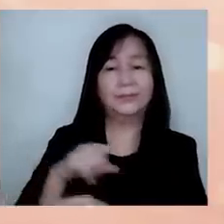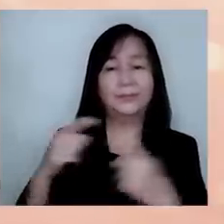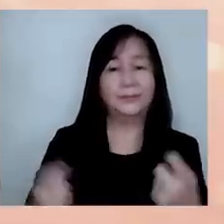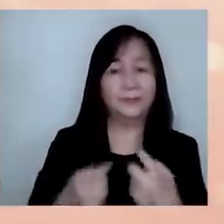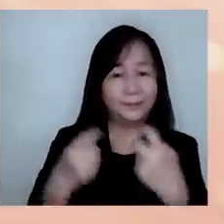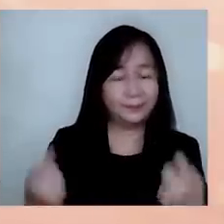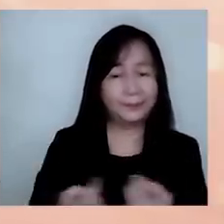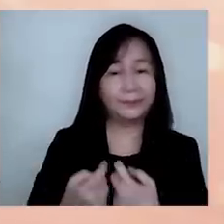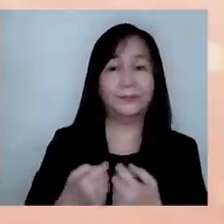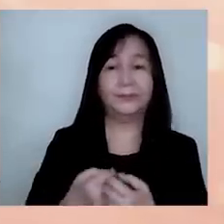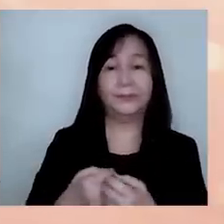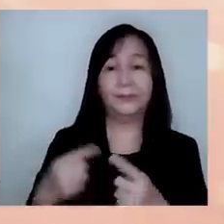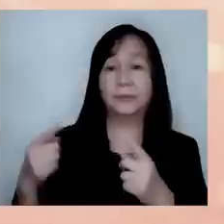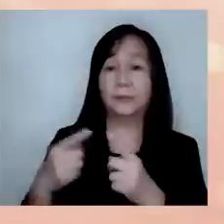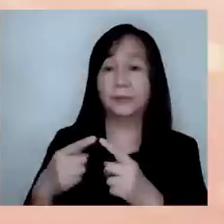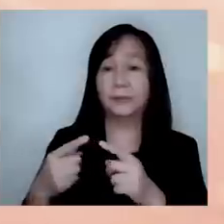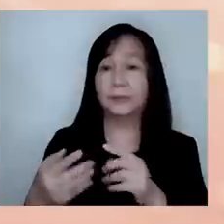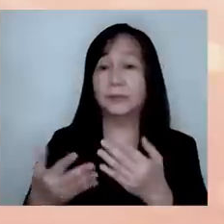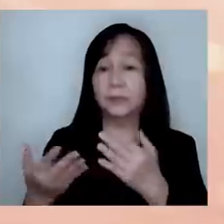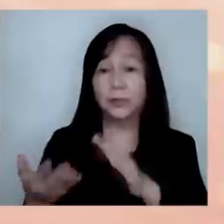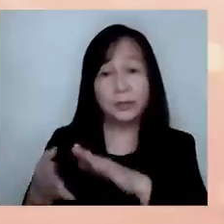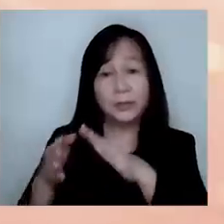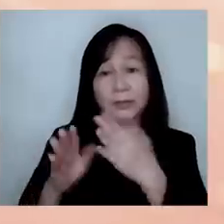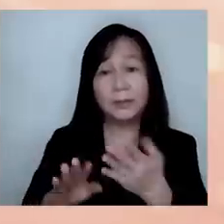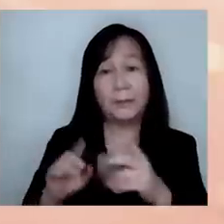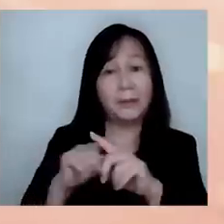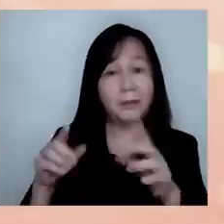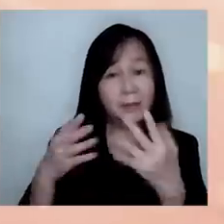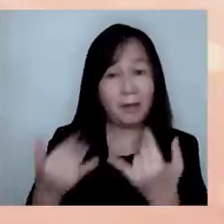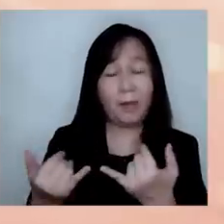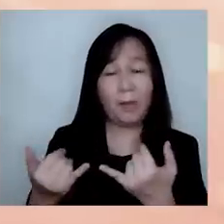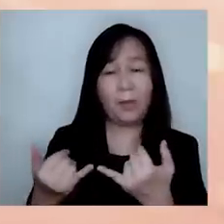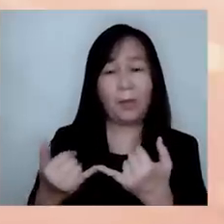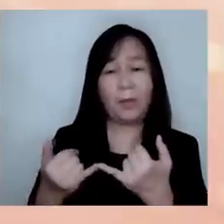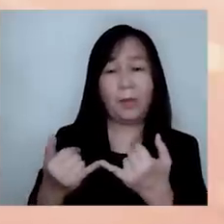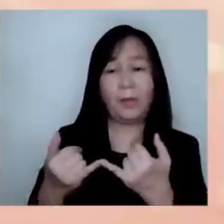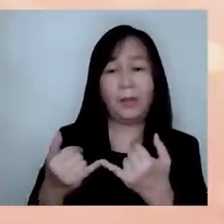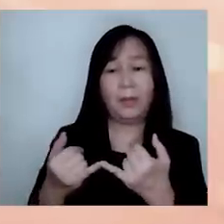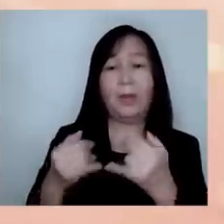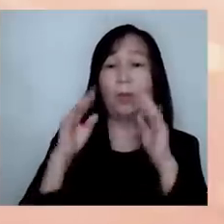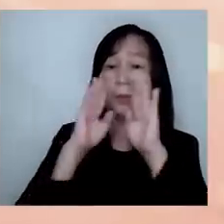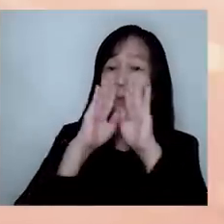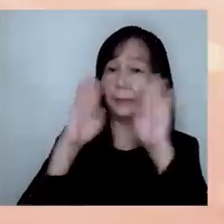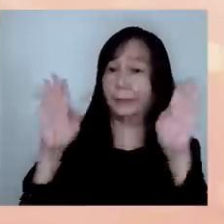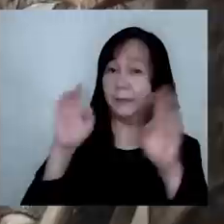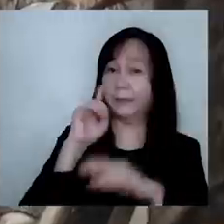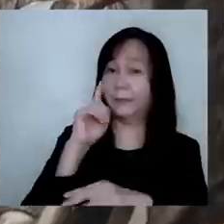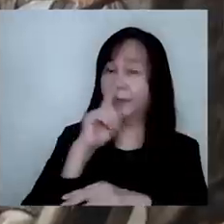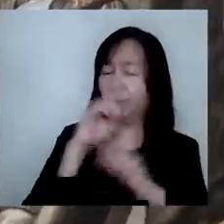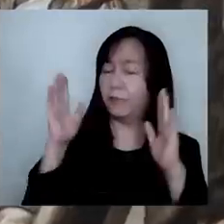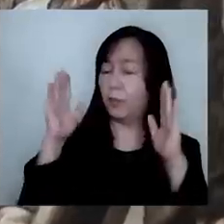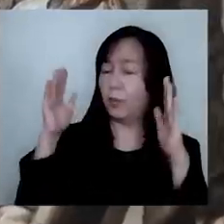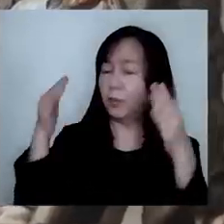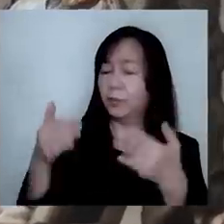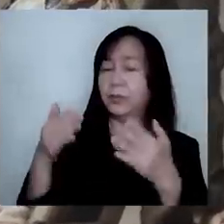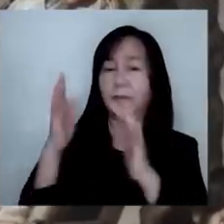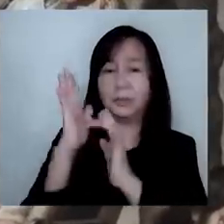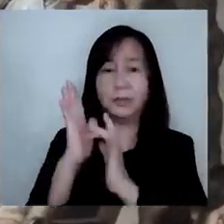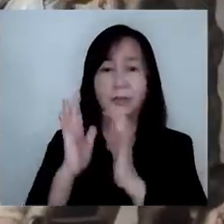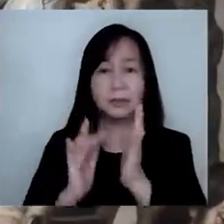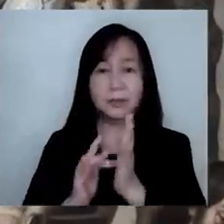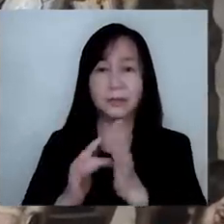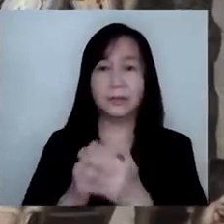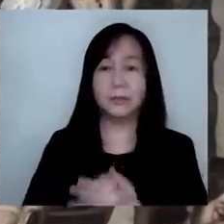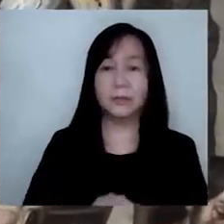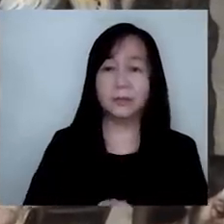death but now open your eyes focus on Jesus he has